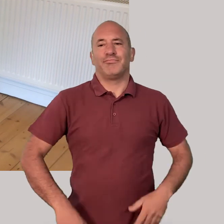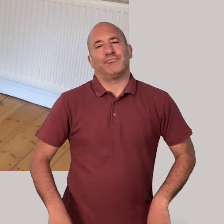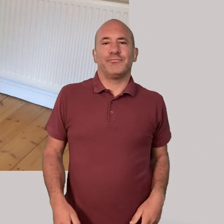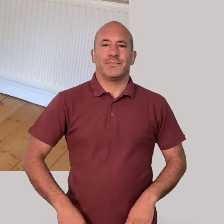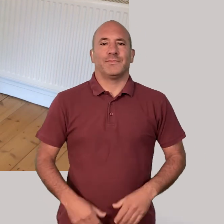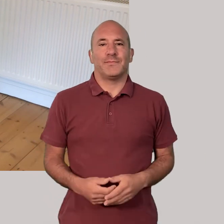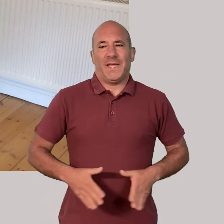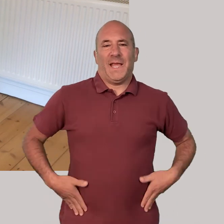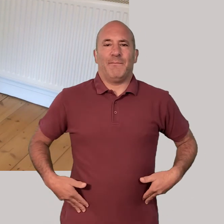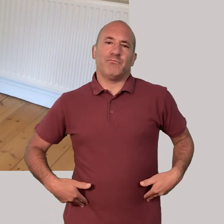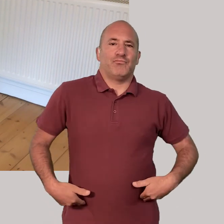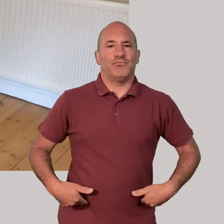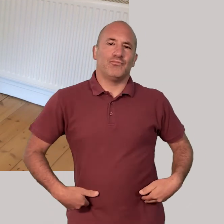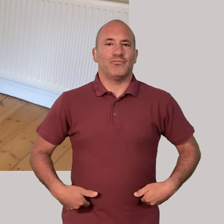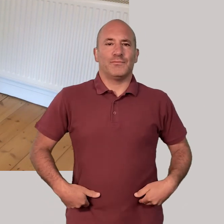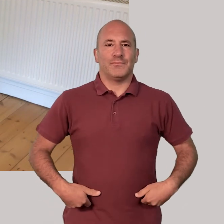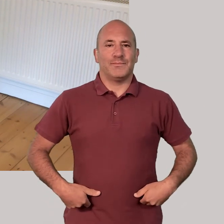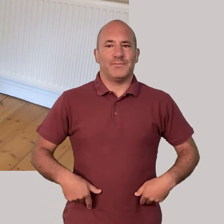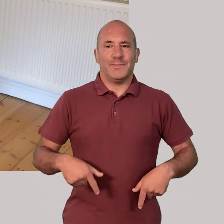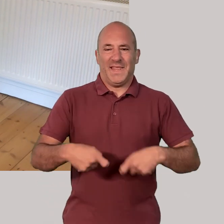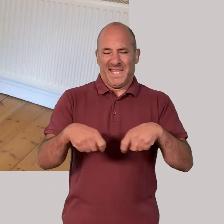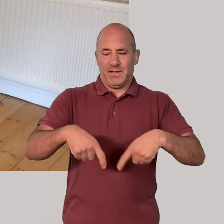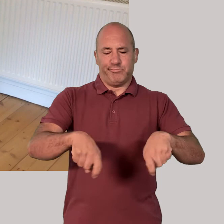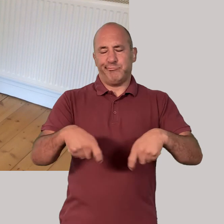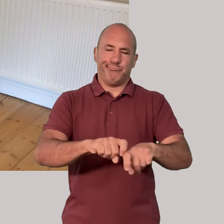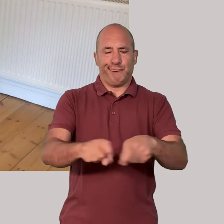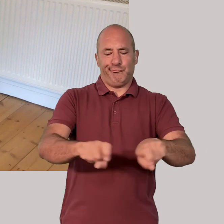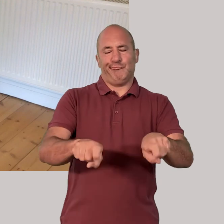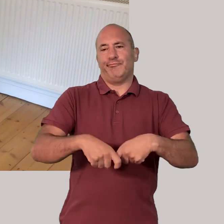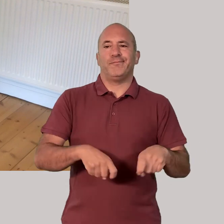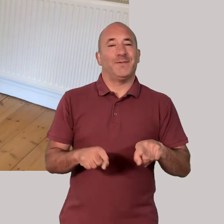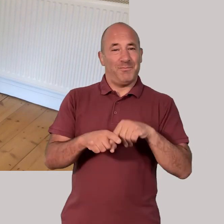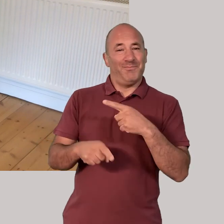shake. Give your hips a wiggle. And give your knees a wiggle.